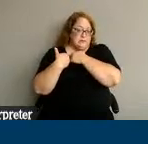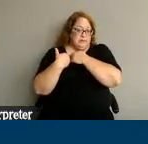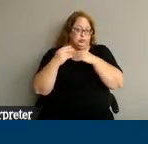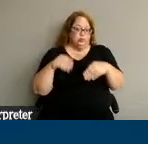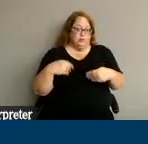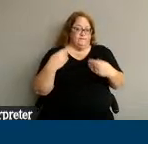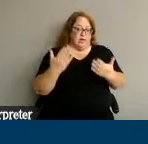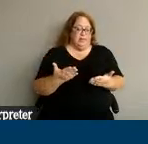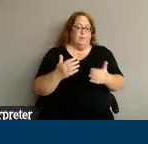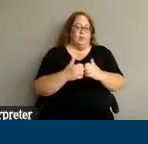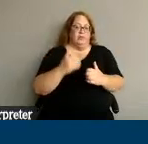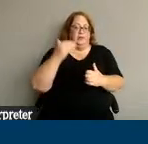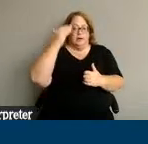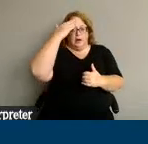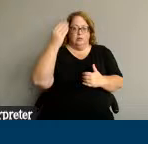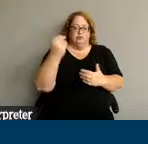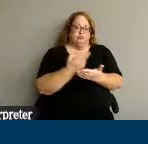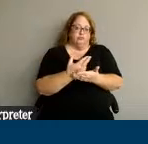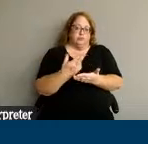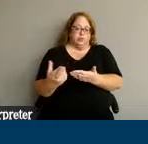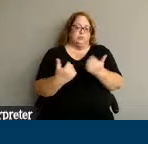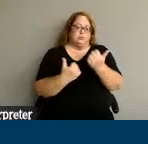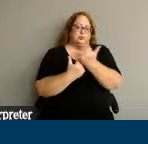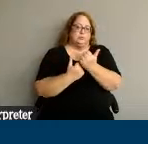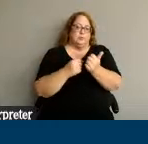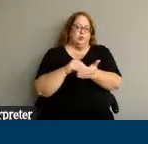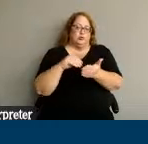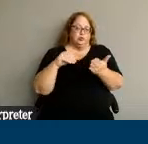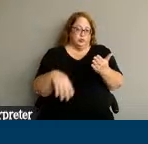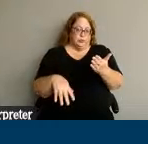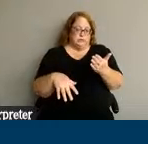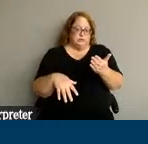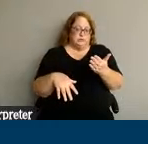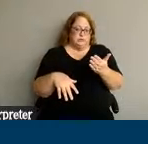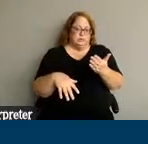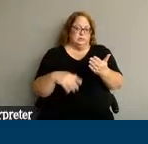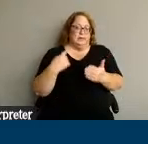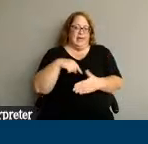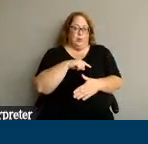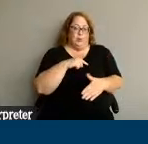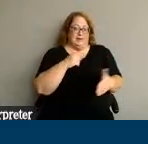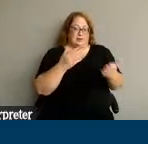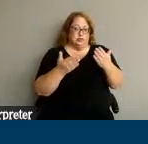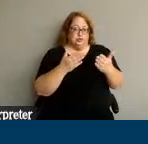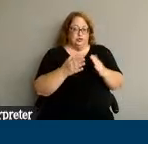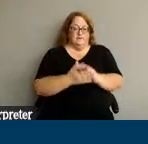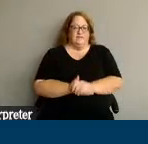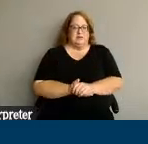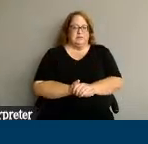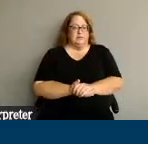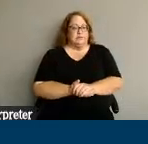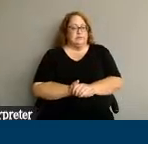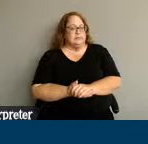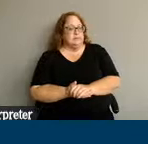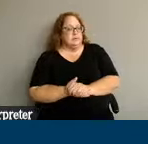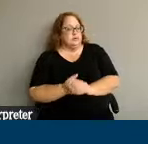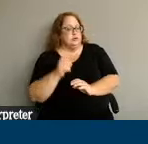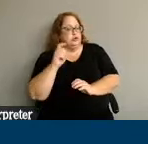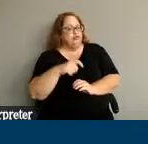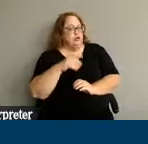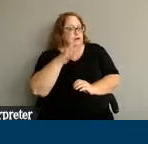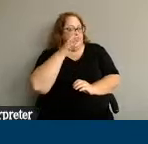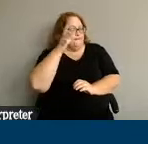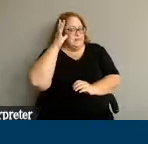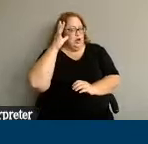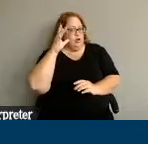to provide them with the knowledge and the resources to support students that we serve in their district. Should a parent approach a board